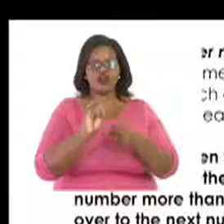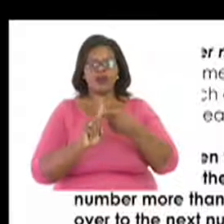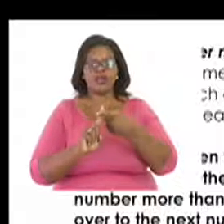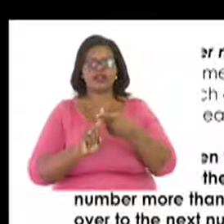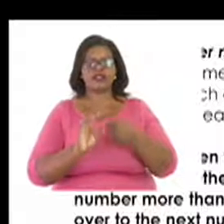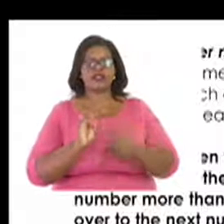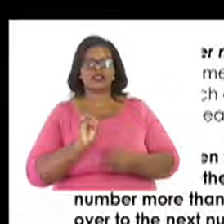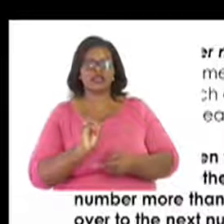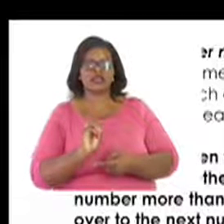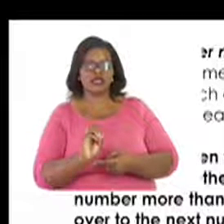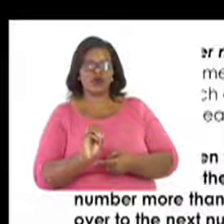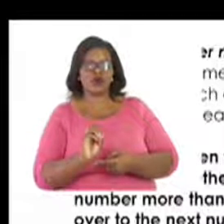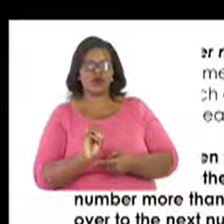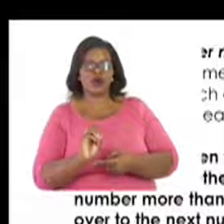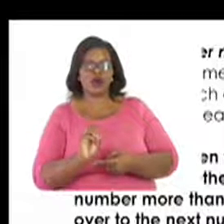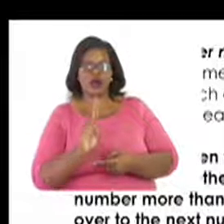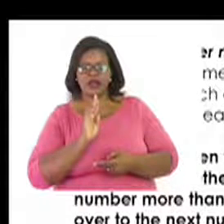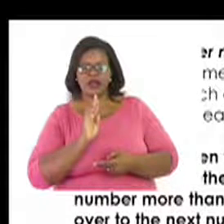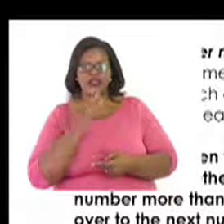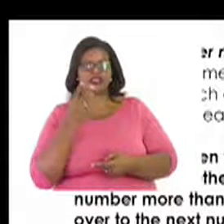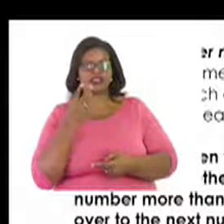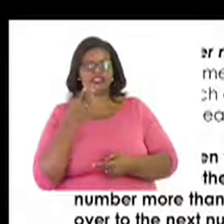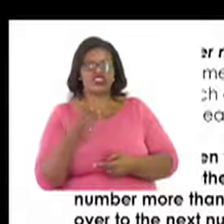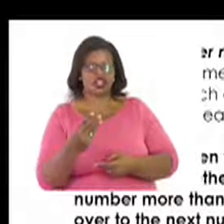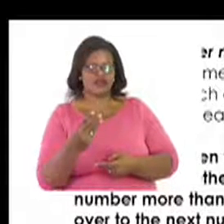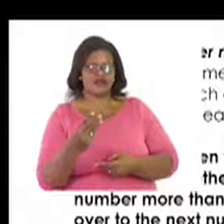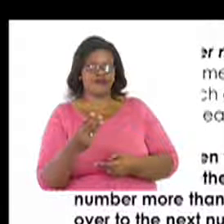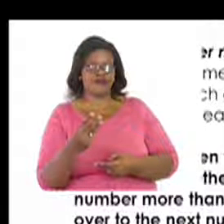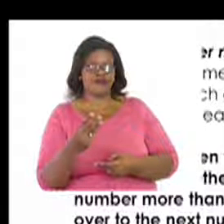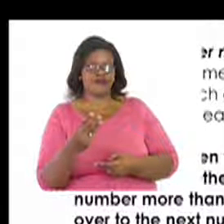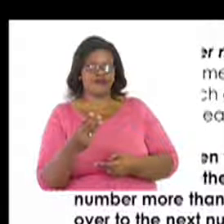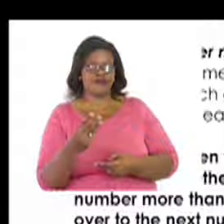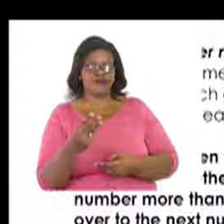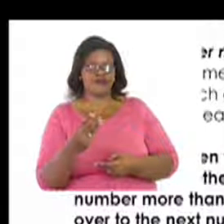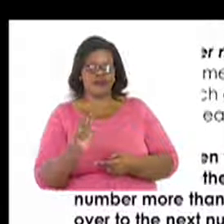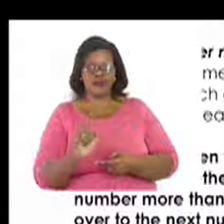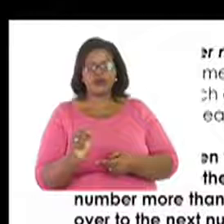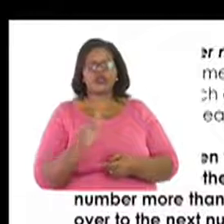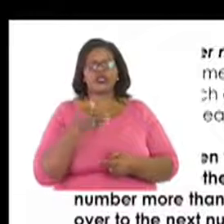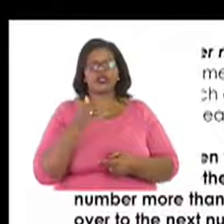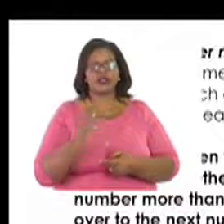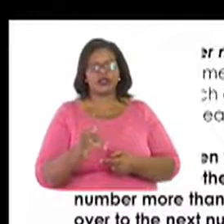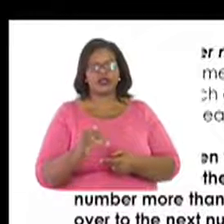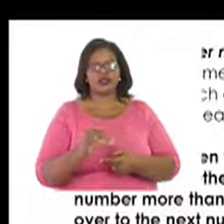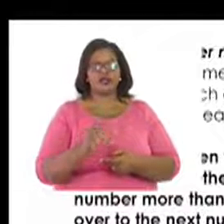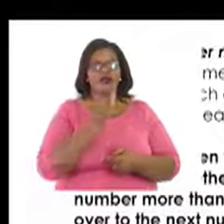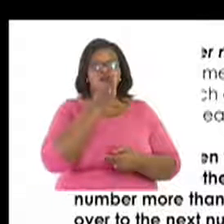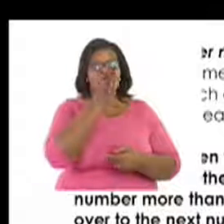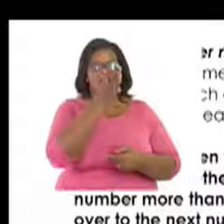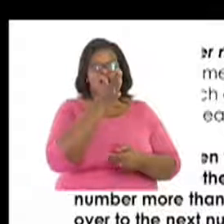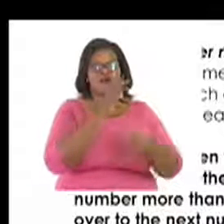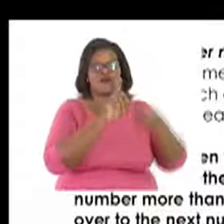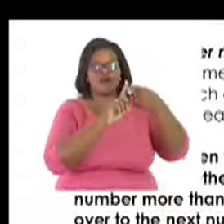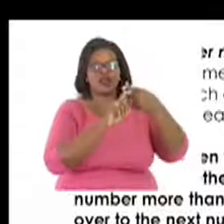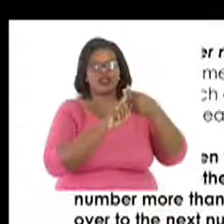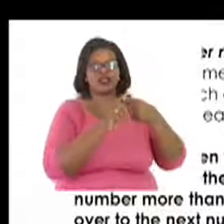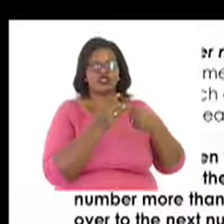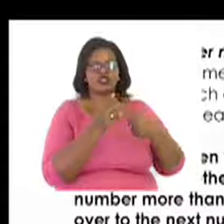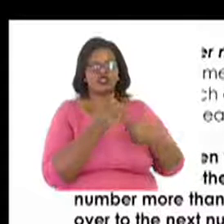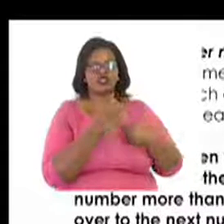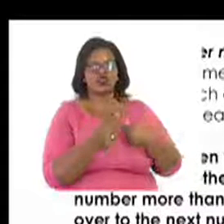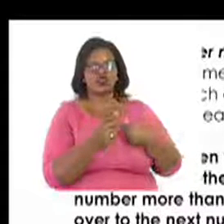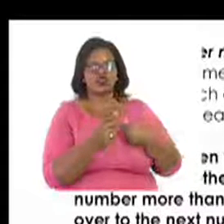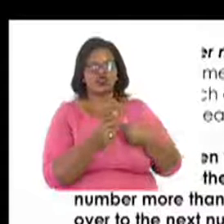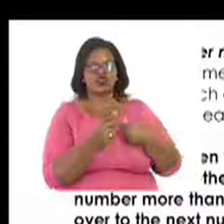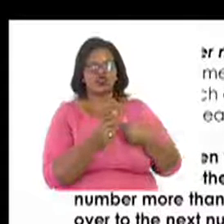another 0 equals 3. Then 5 plus 2 equals